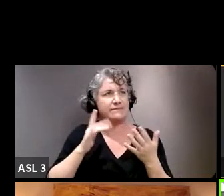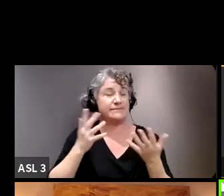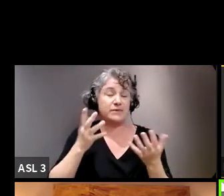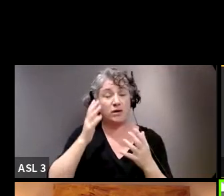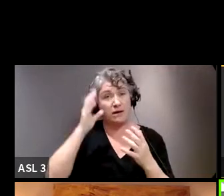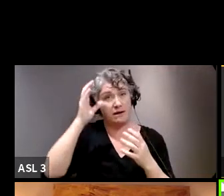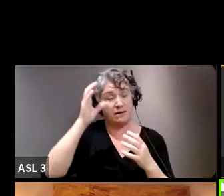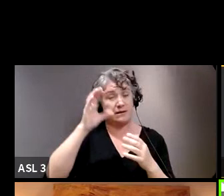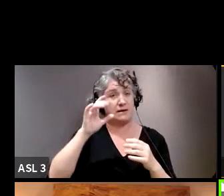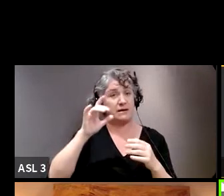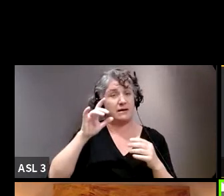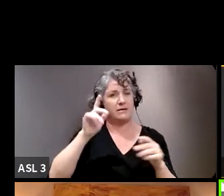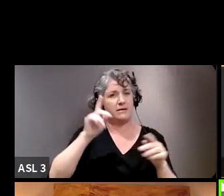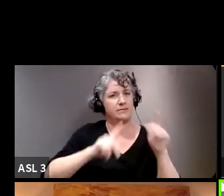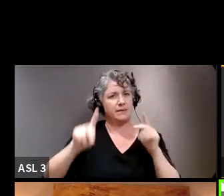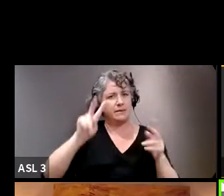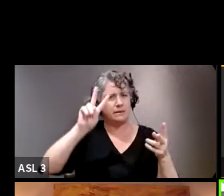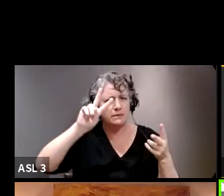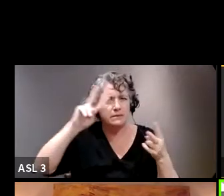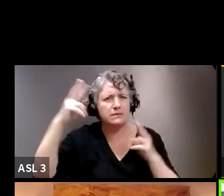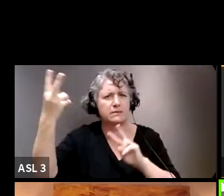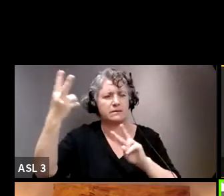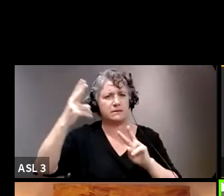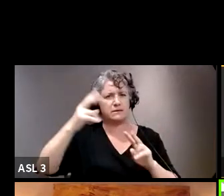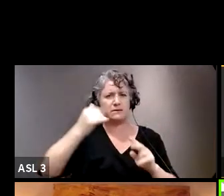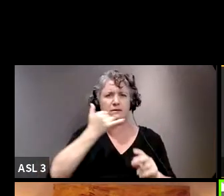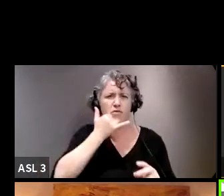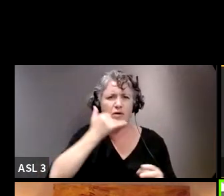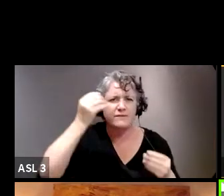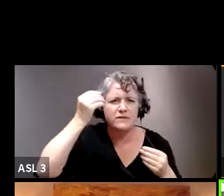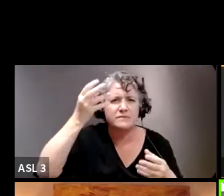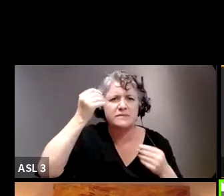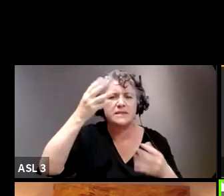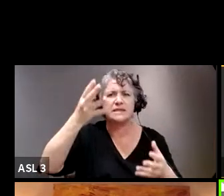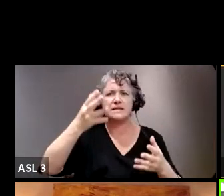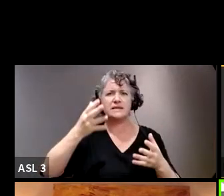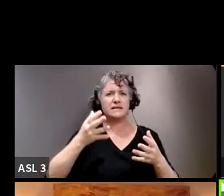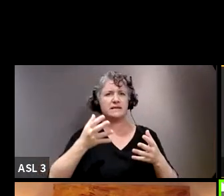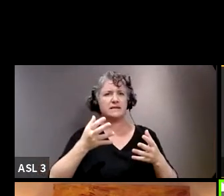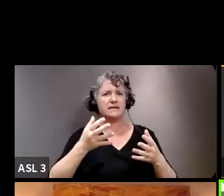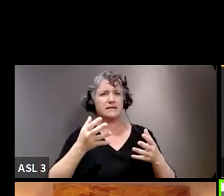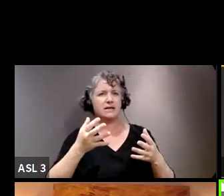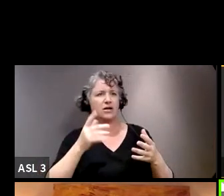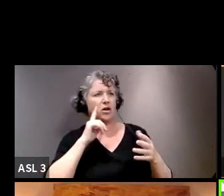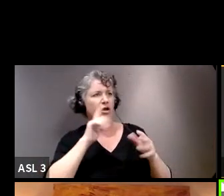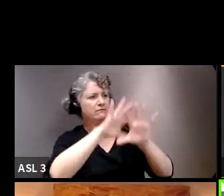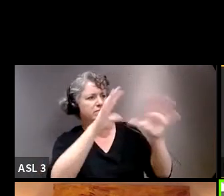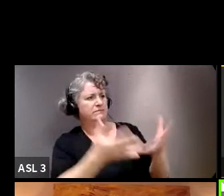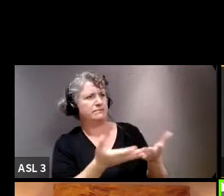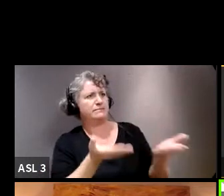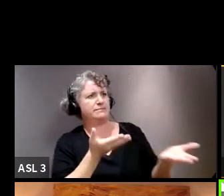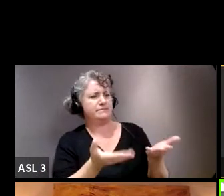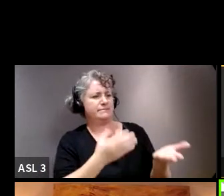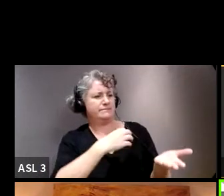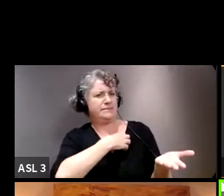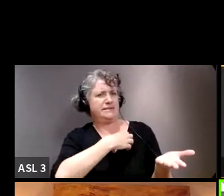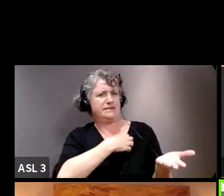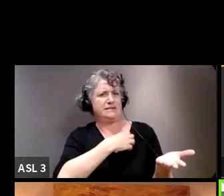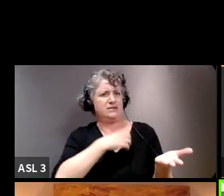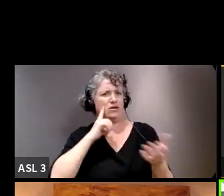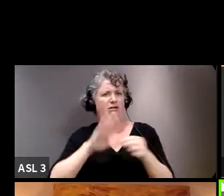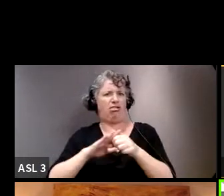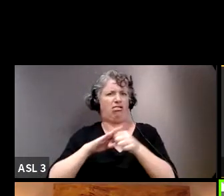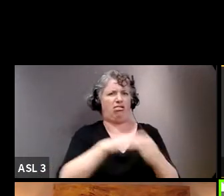misinformation and disinformation by marginalizing institutions like the police service by discrediting